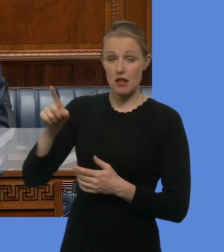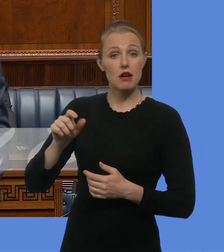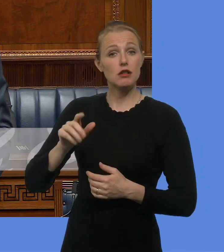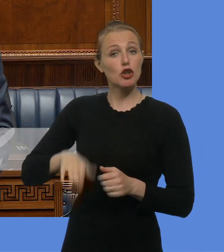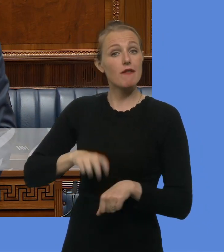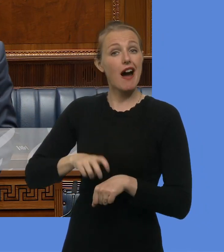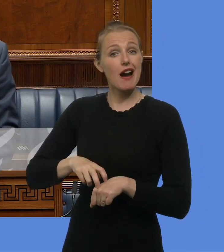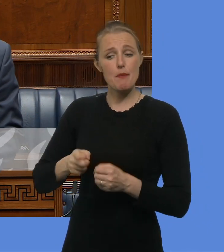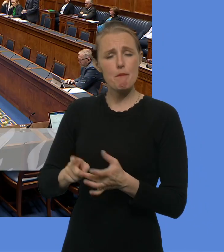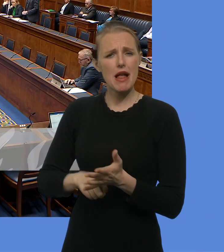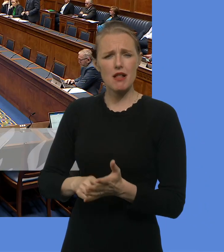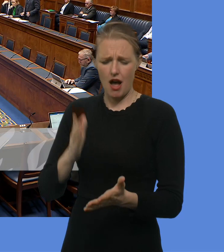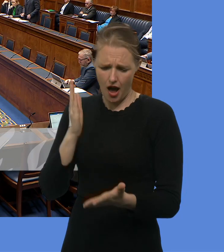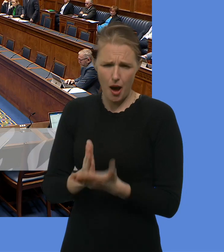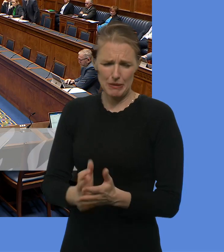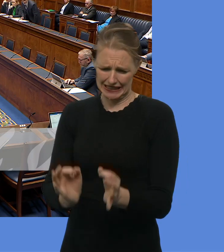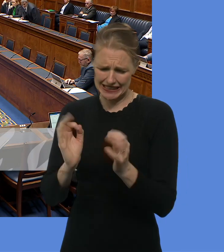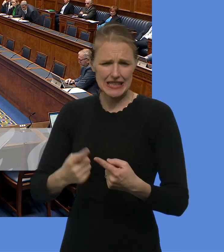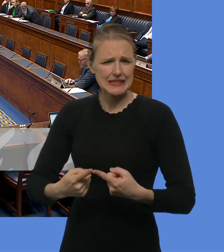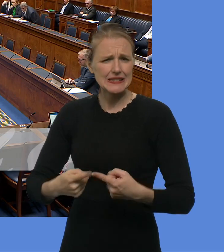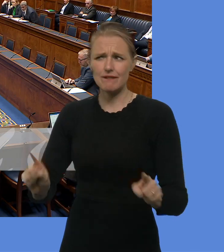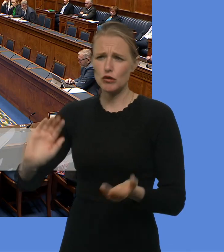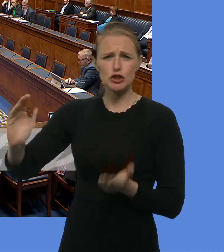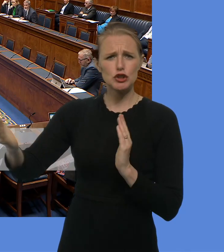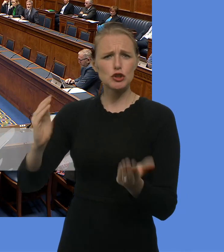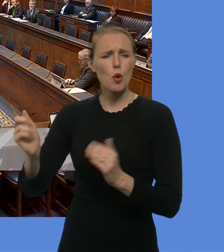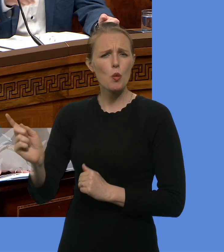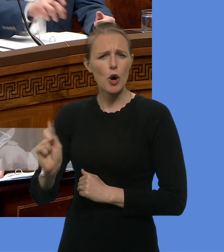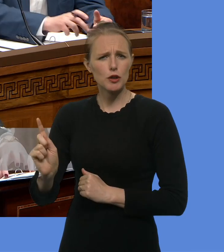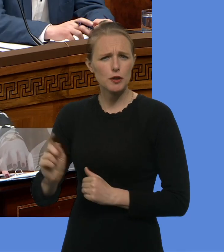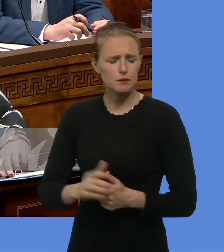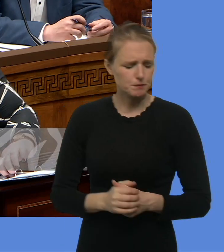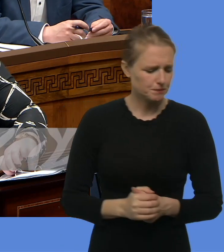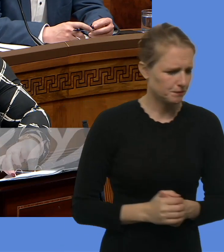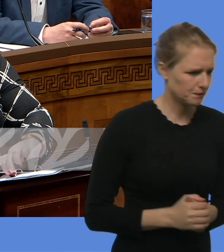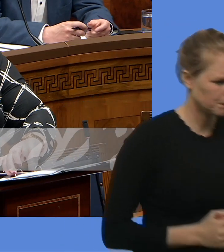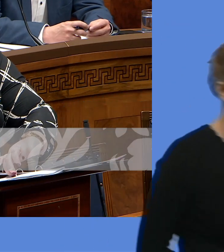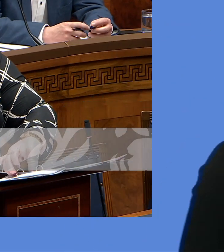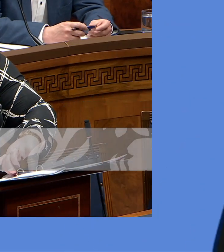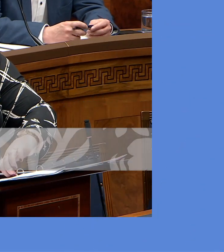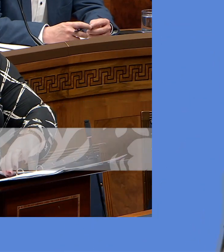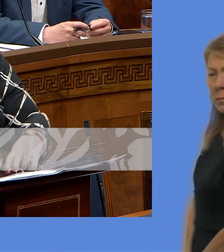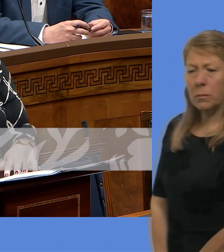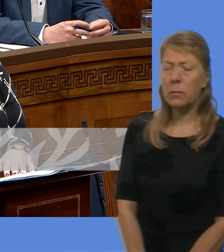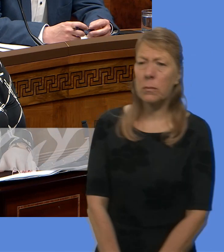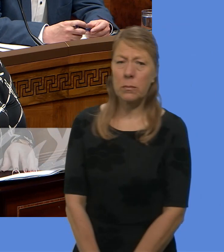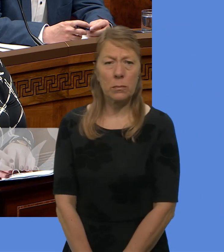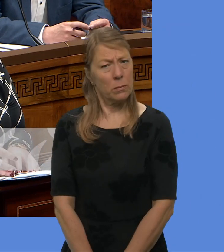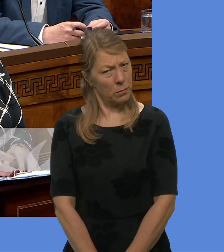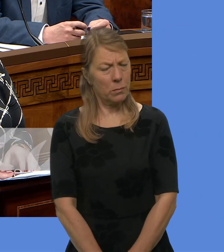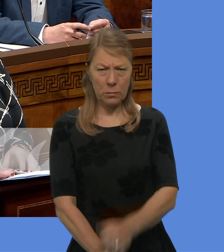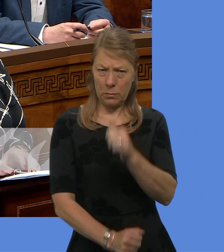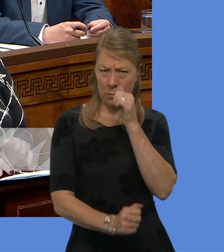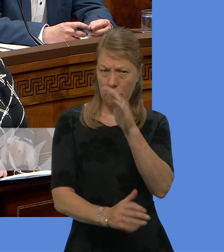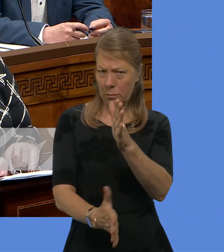bill and the one in Scotland and the Republic of Ireland? Minister. Well, I can certainly reassure the member that, first of all, the content of the hate crime bill in Northern